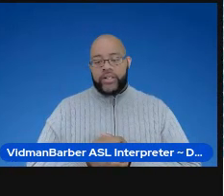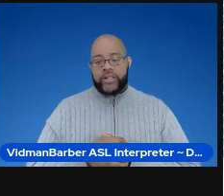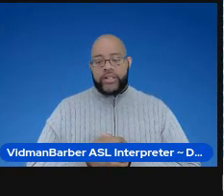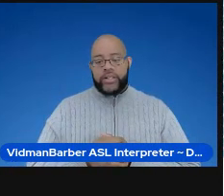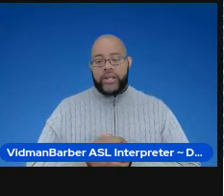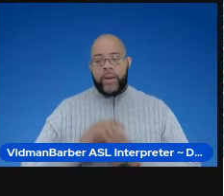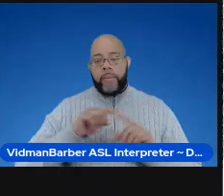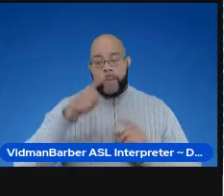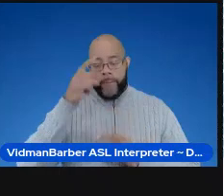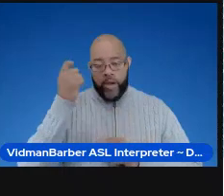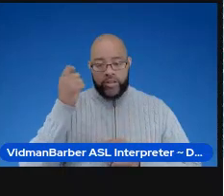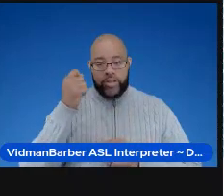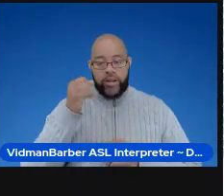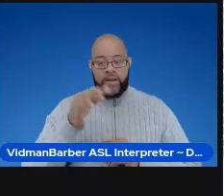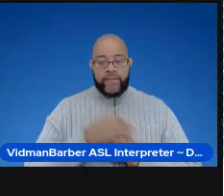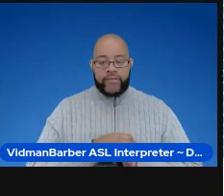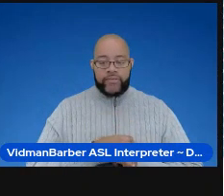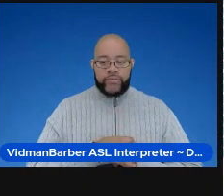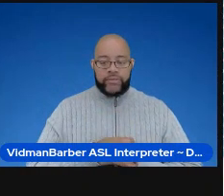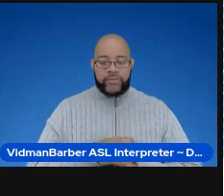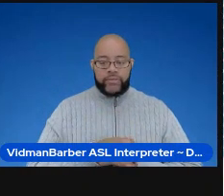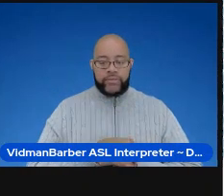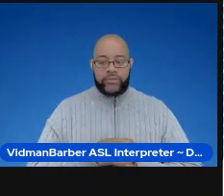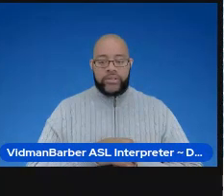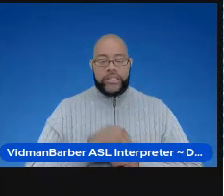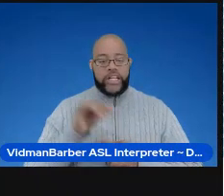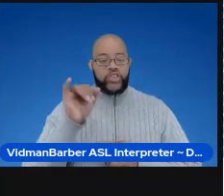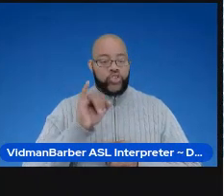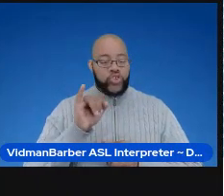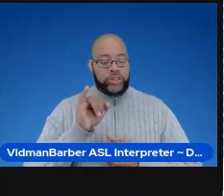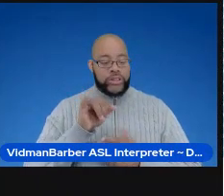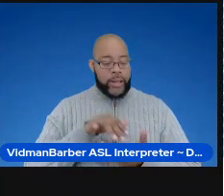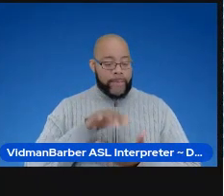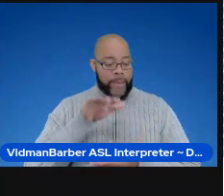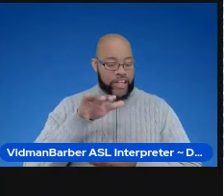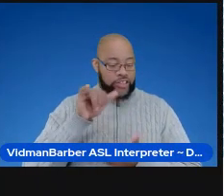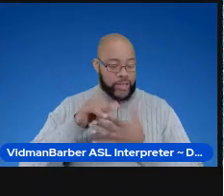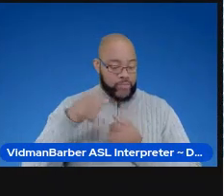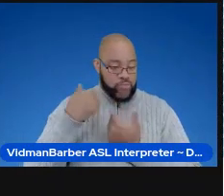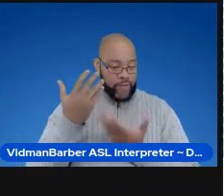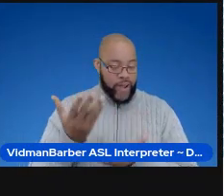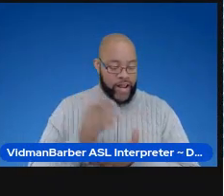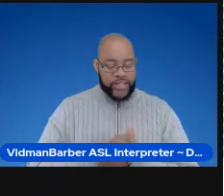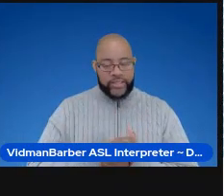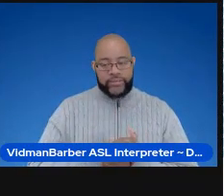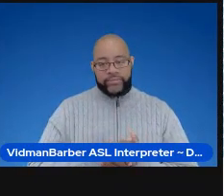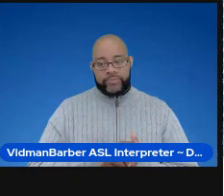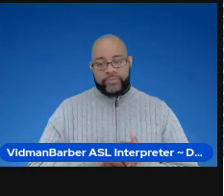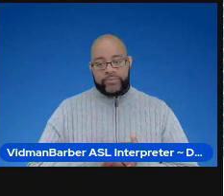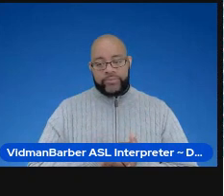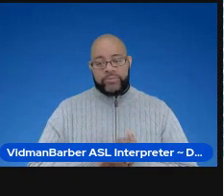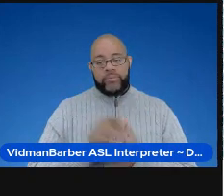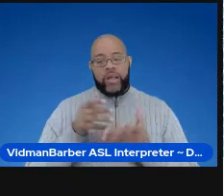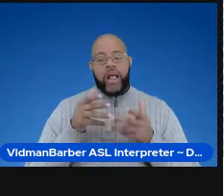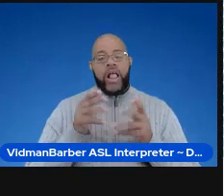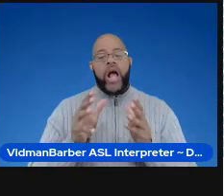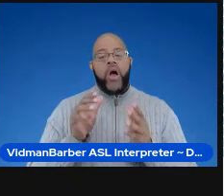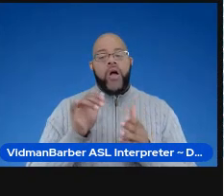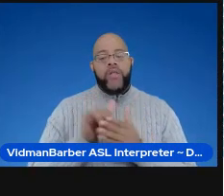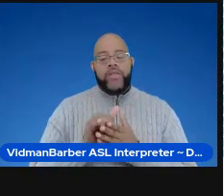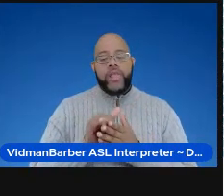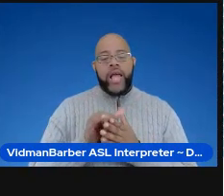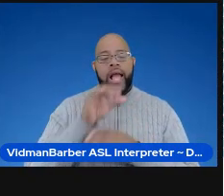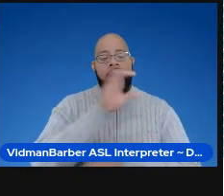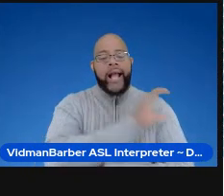But because of the insurance package that was provided, it allowed these